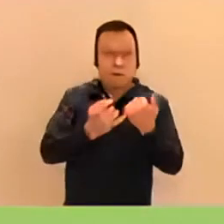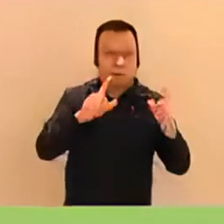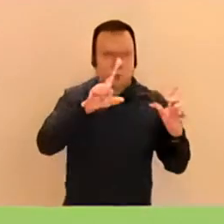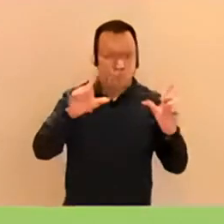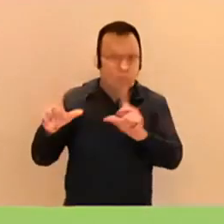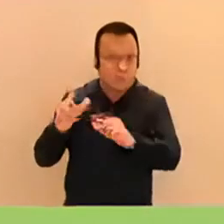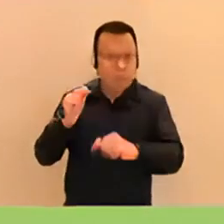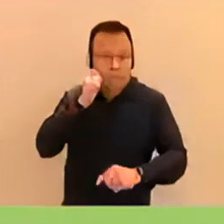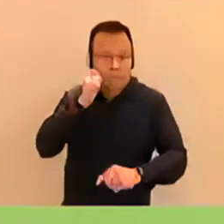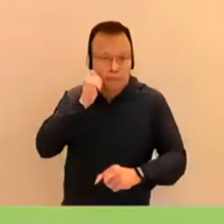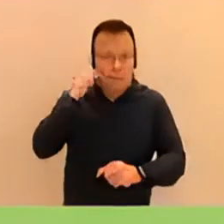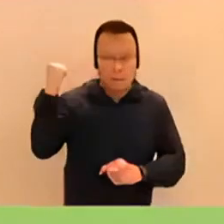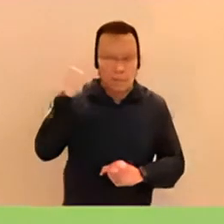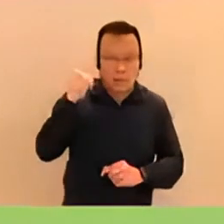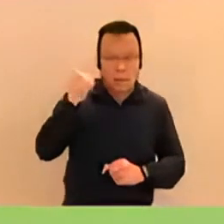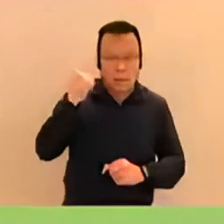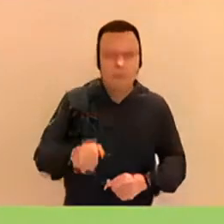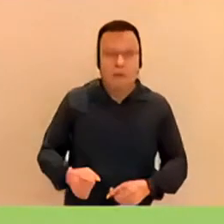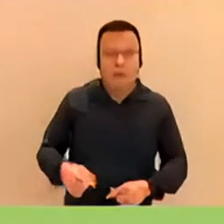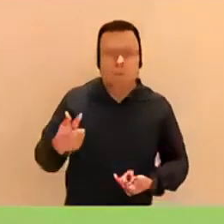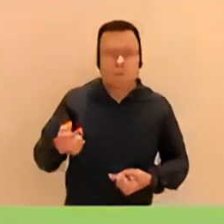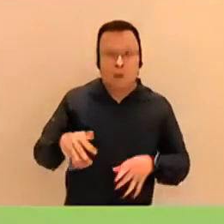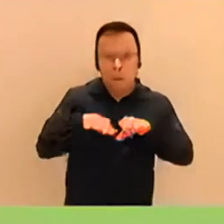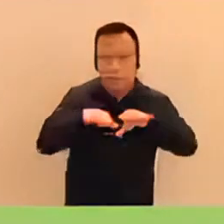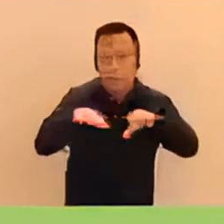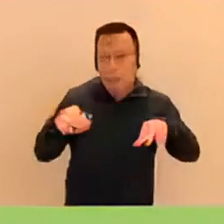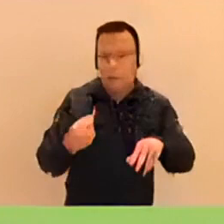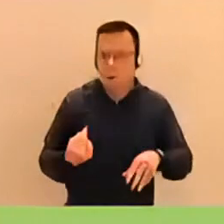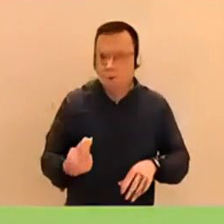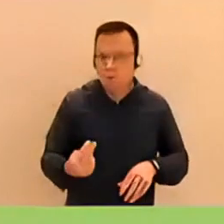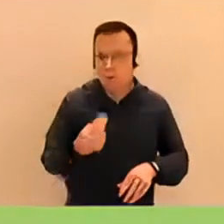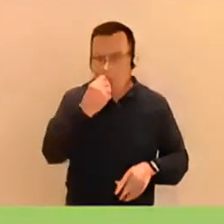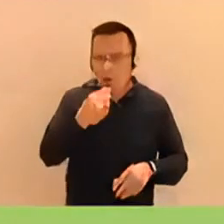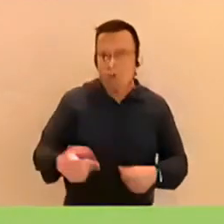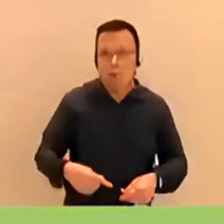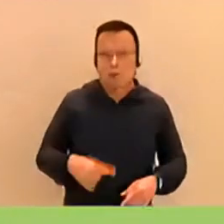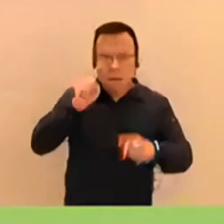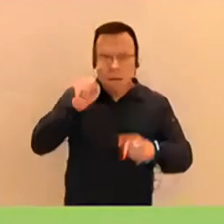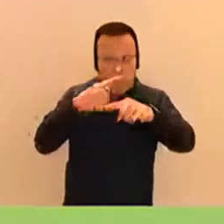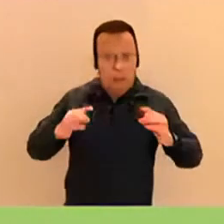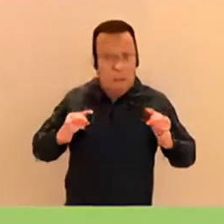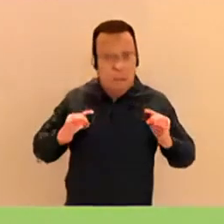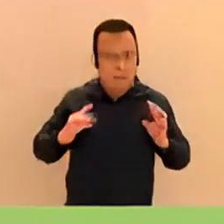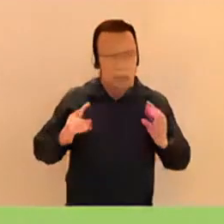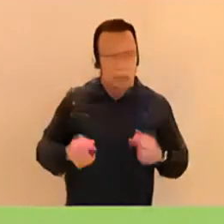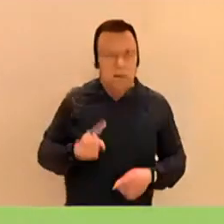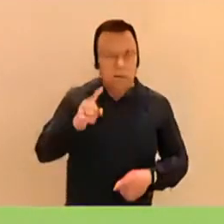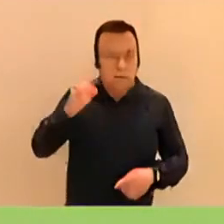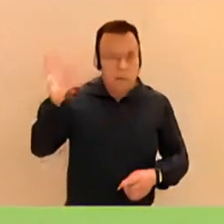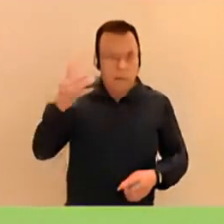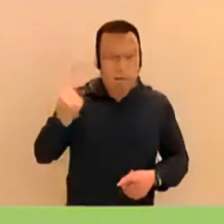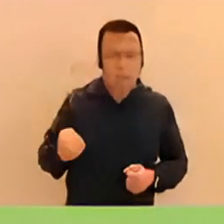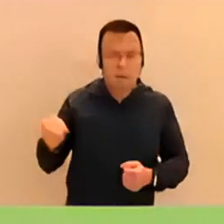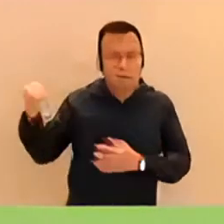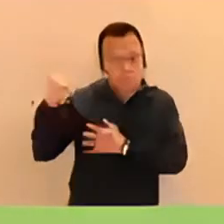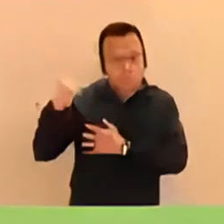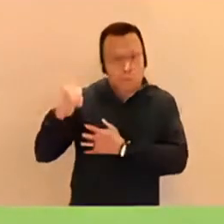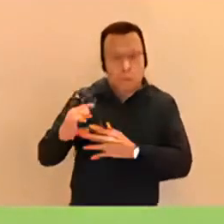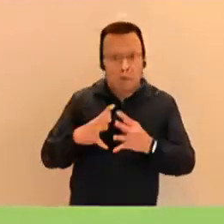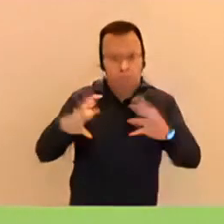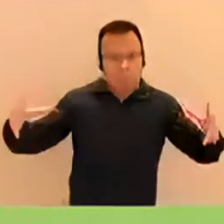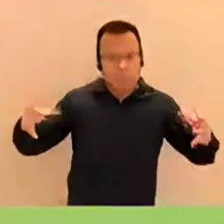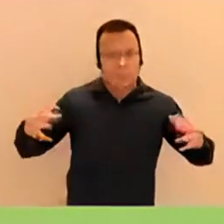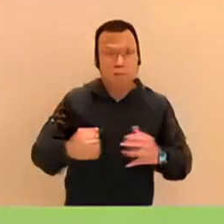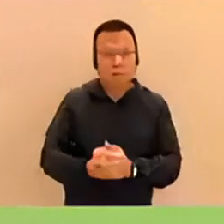and nature encounter, maximizing climate resilience and biodiversity potential, which does not